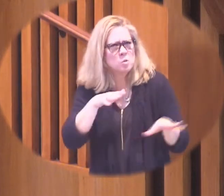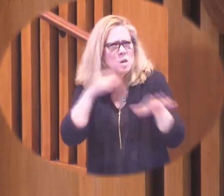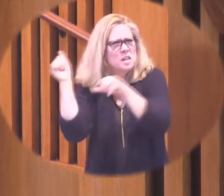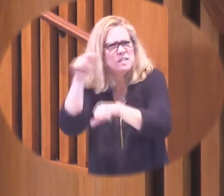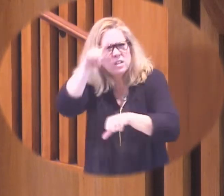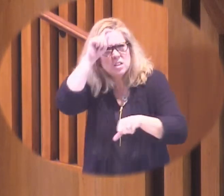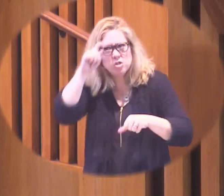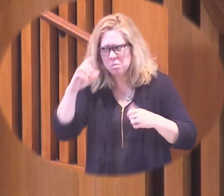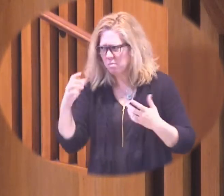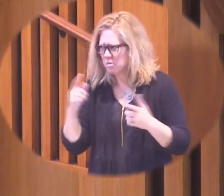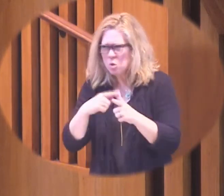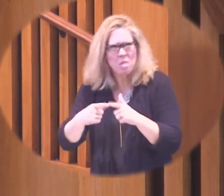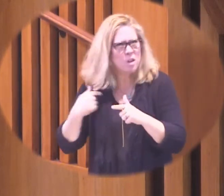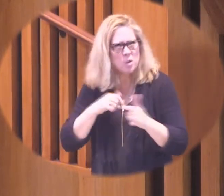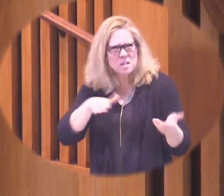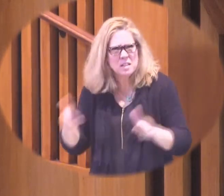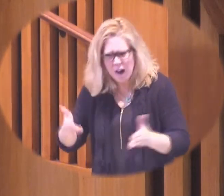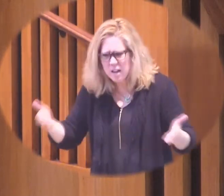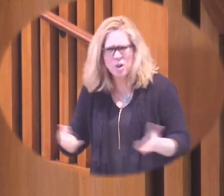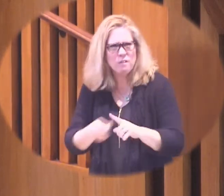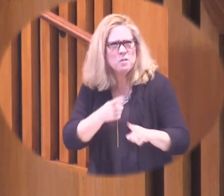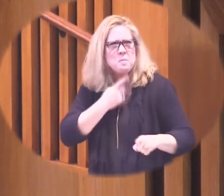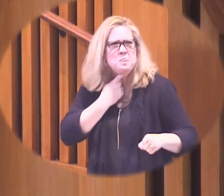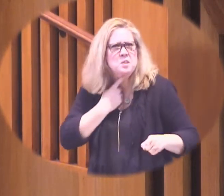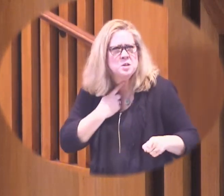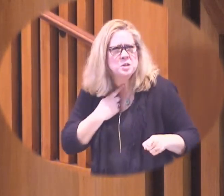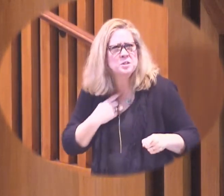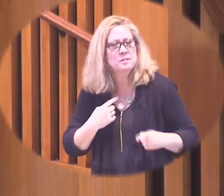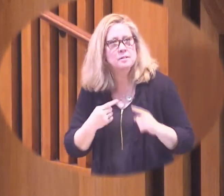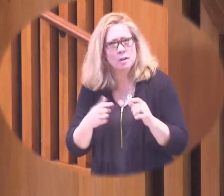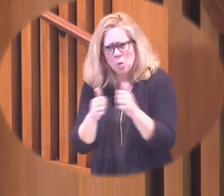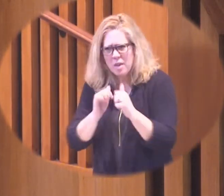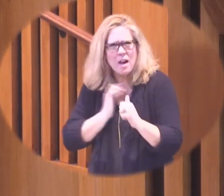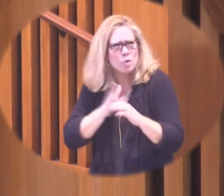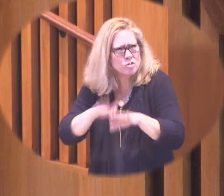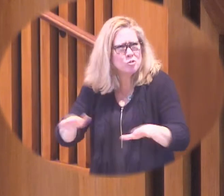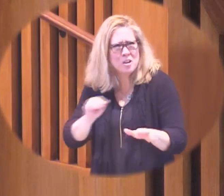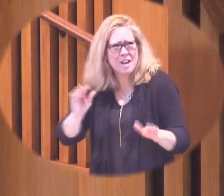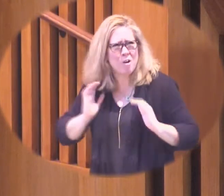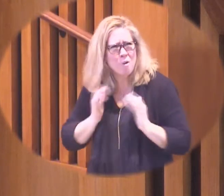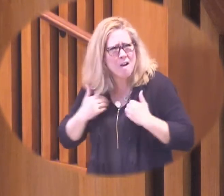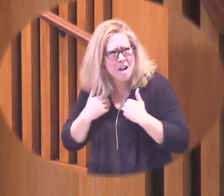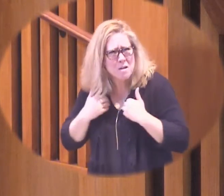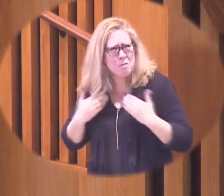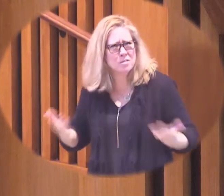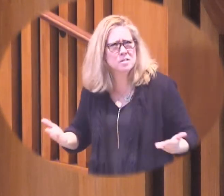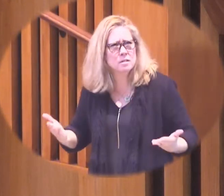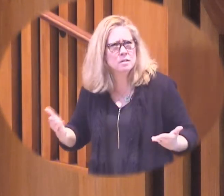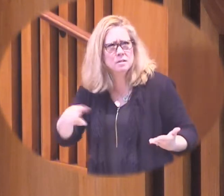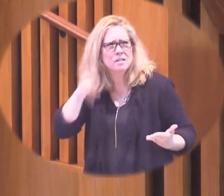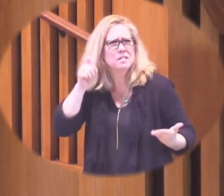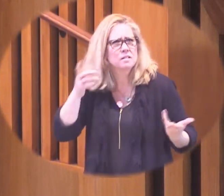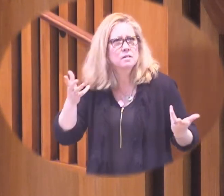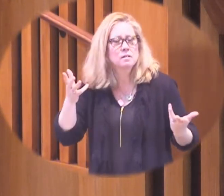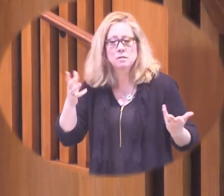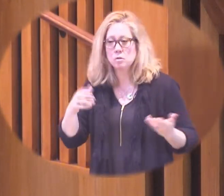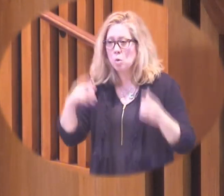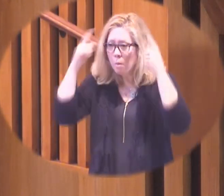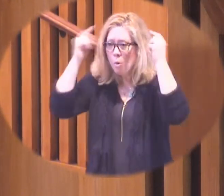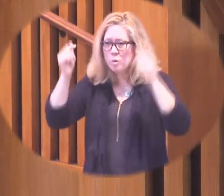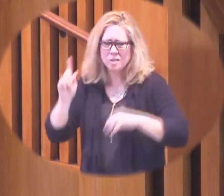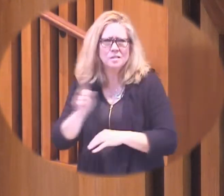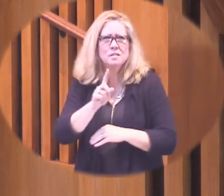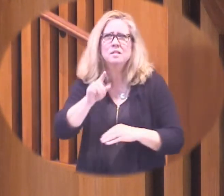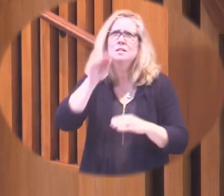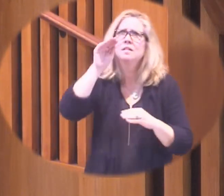die here of thirst with our children and our livestock?" So Moses cried out to the Lord, "What shall I do with